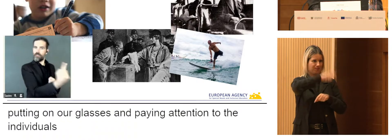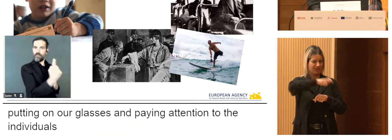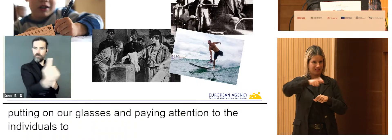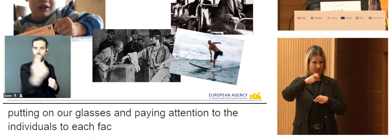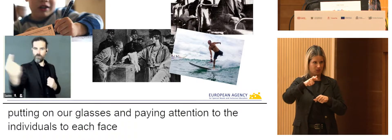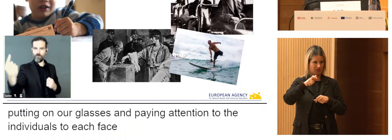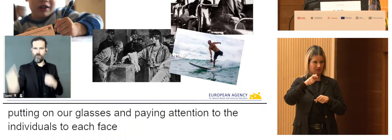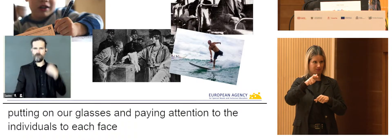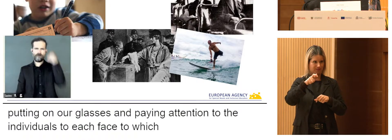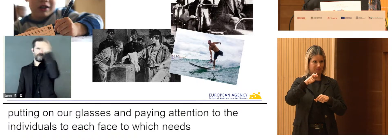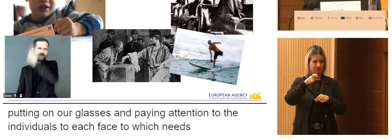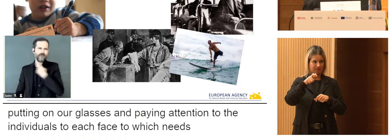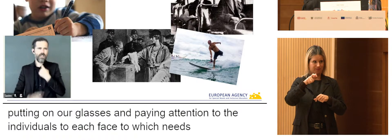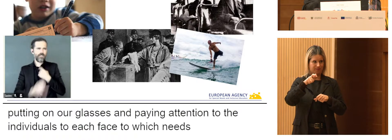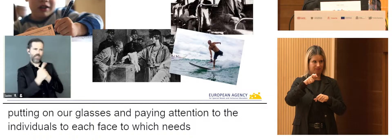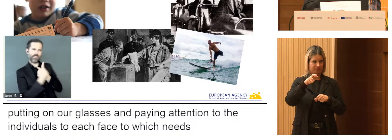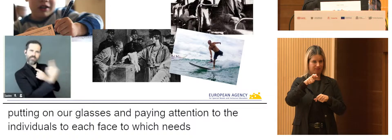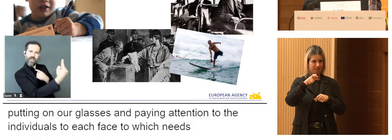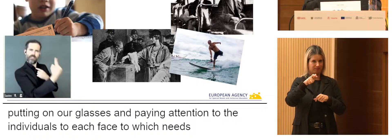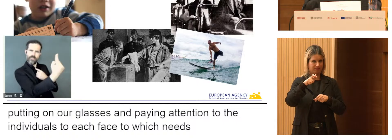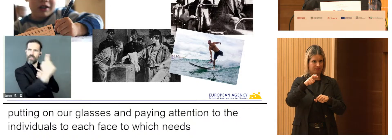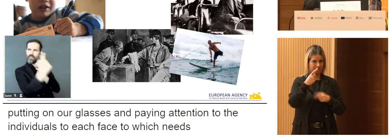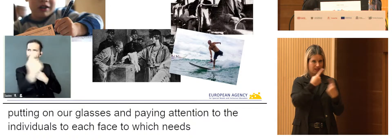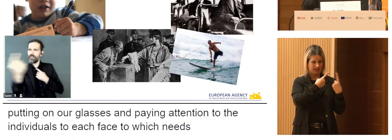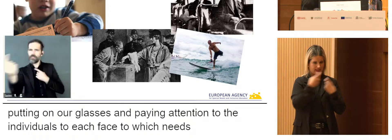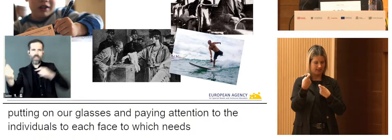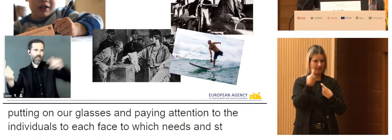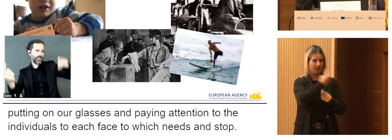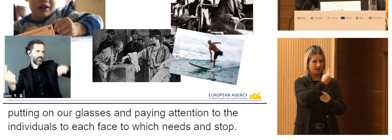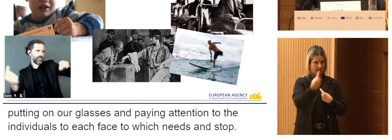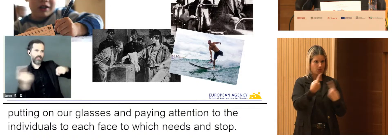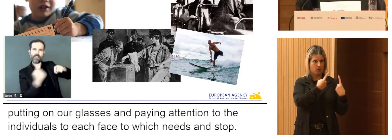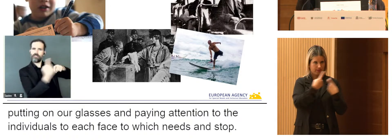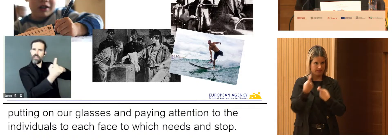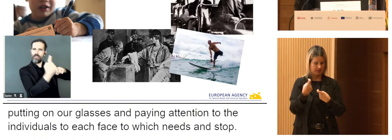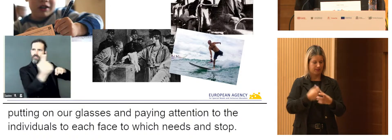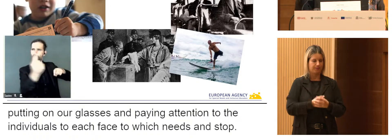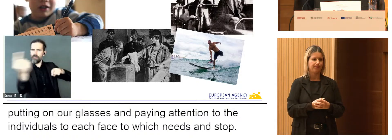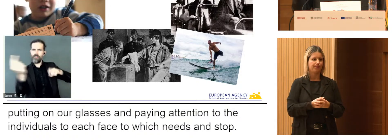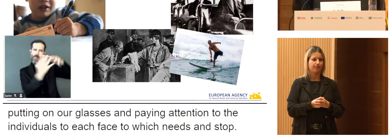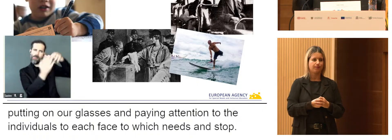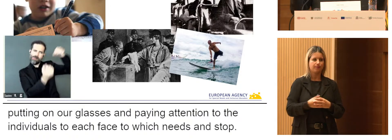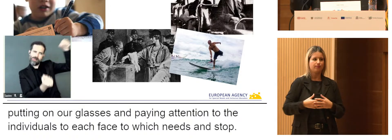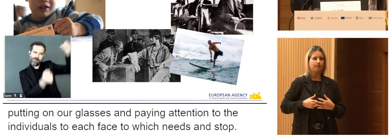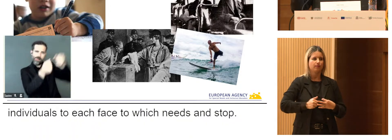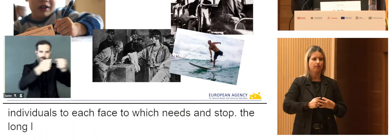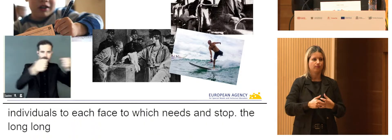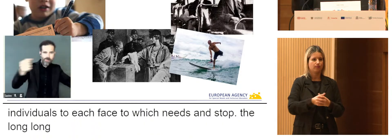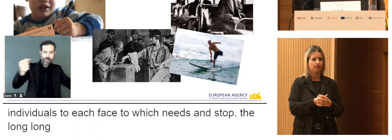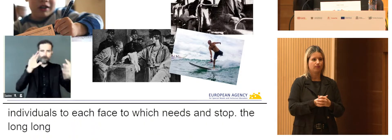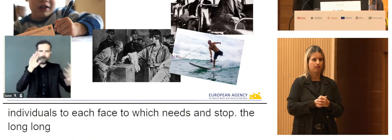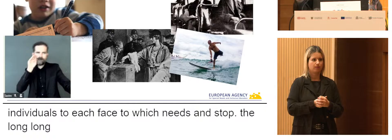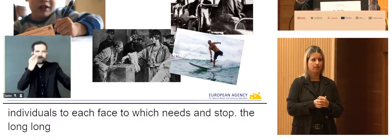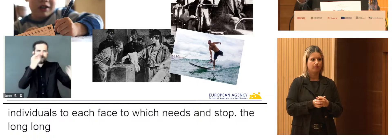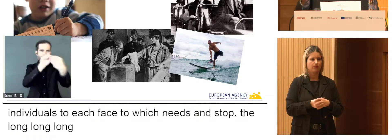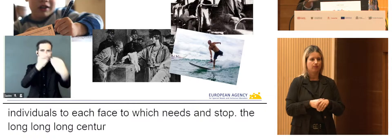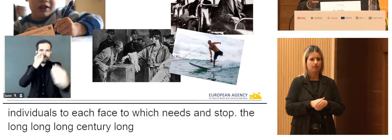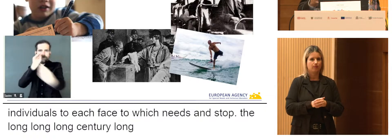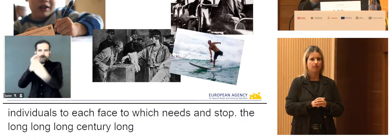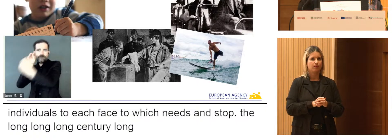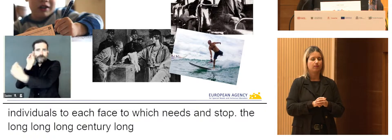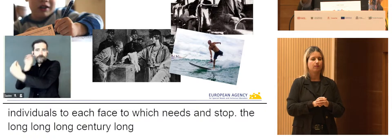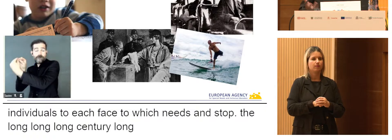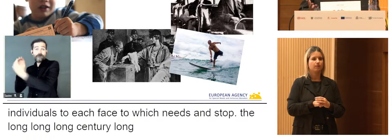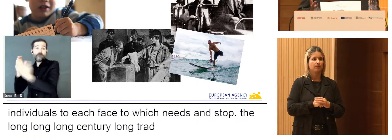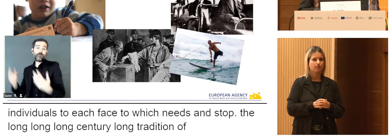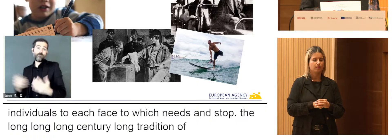each needs, and stop the long, century-long tradition